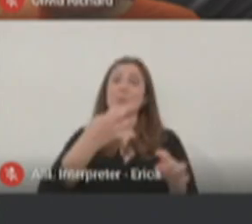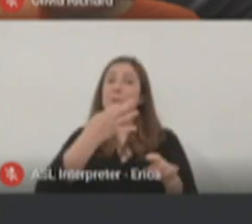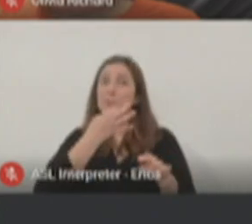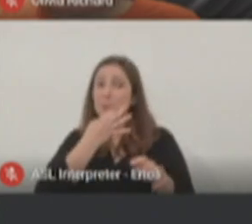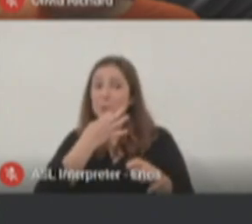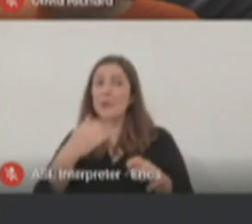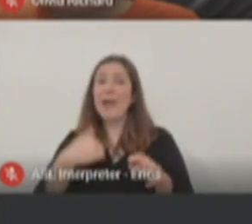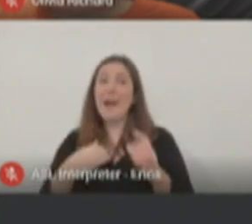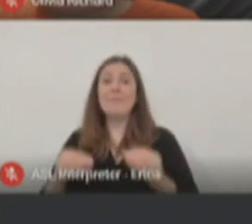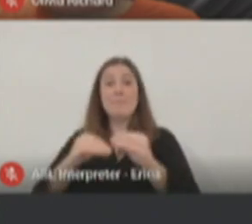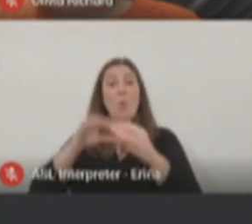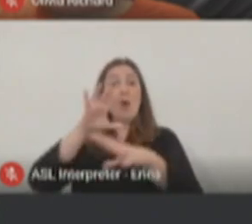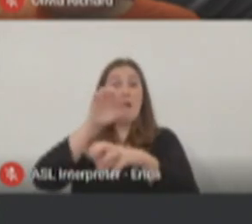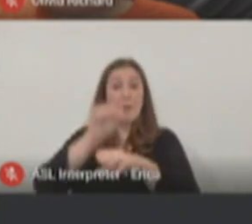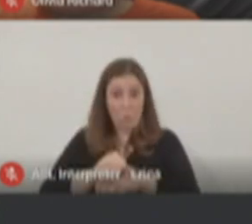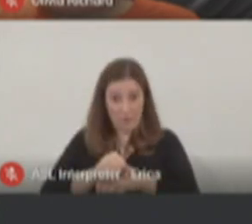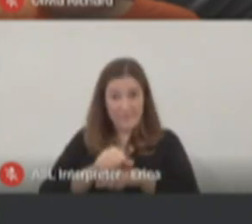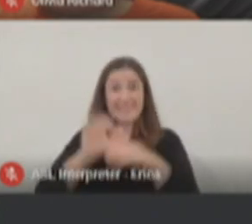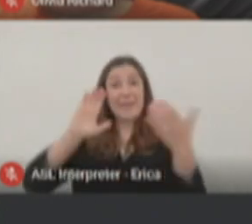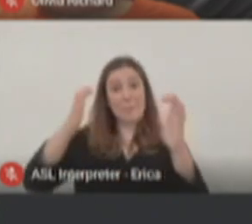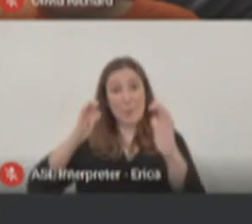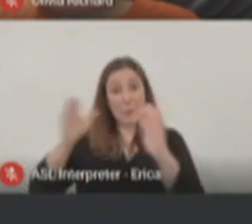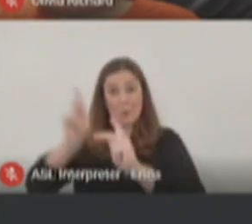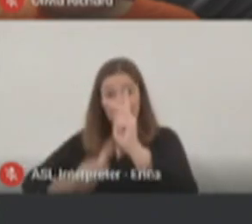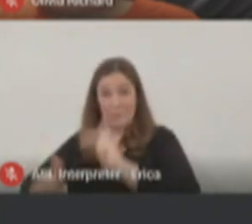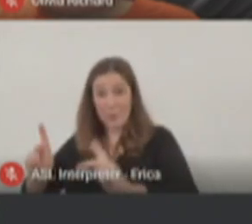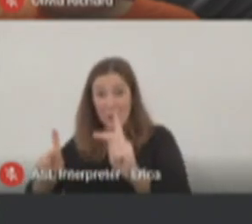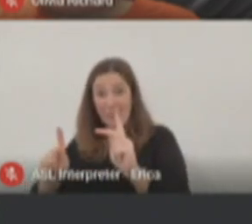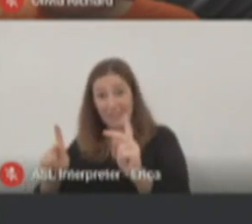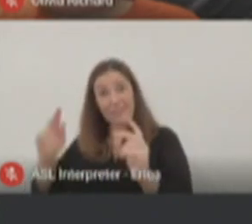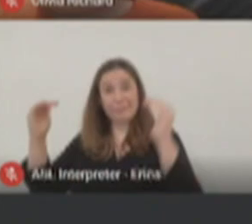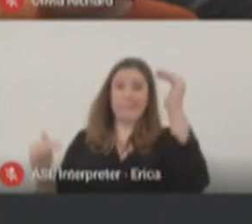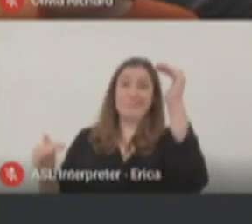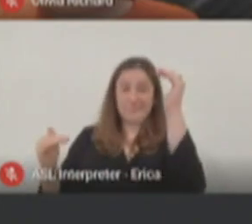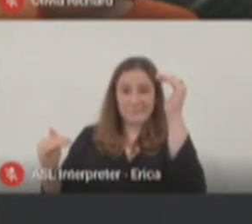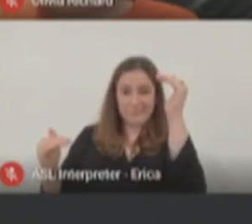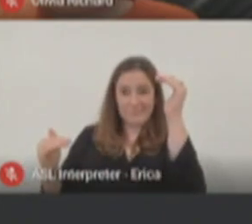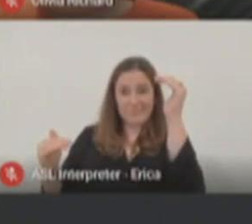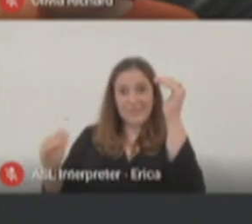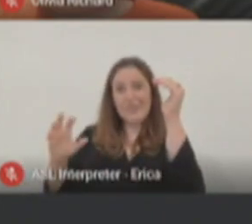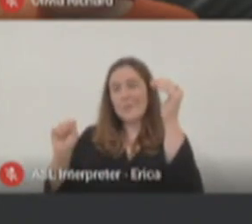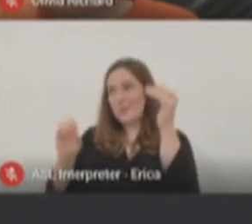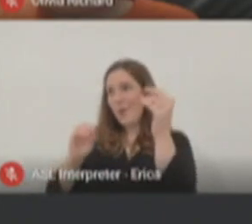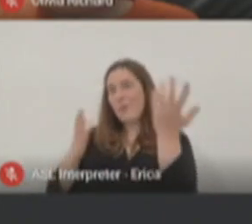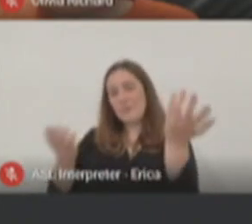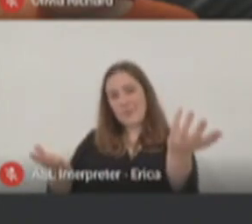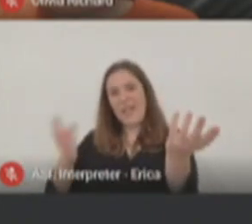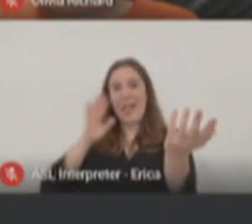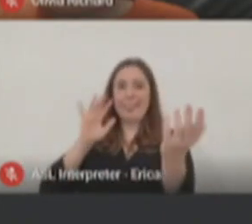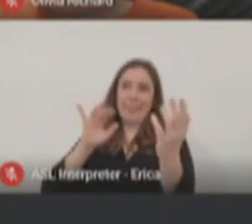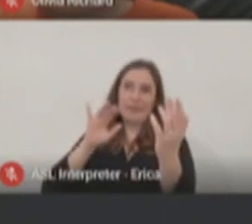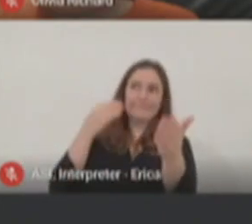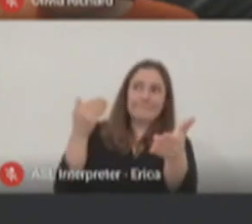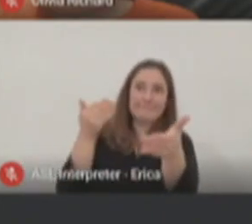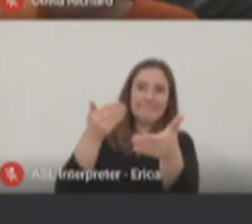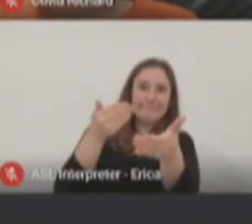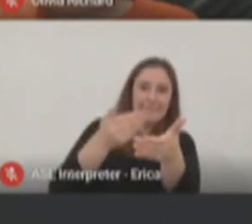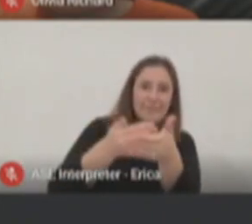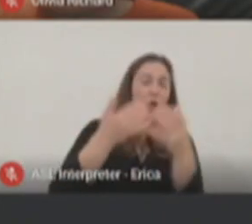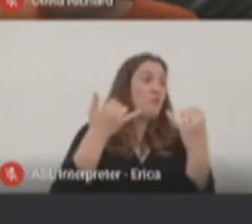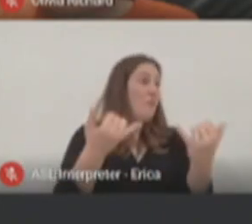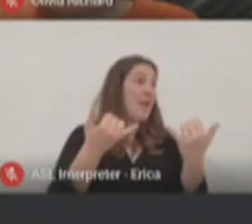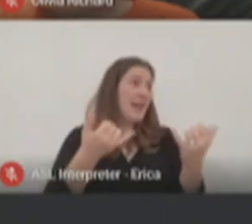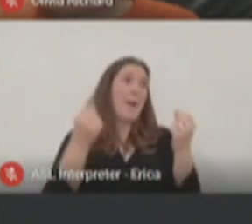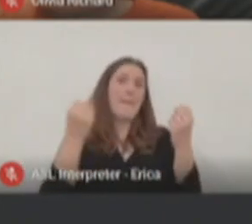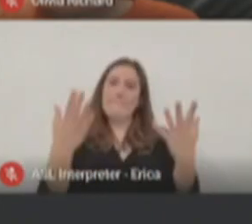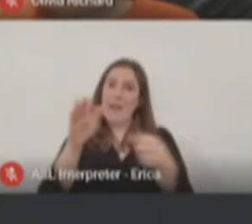more appointments than there are people who want the shot. So that's coming. It's not yet, but it's coming. But right now, many of the sites